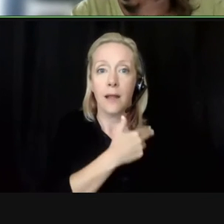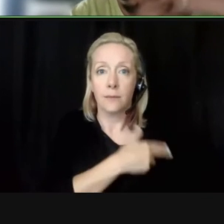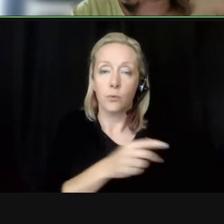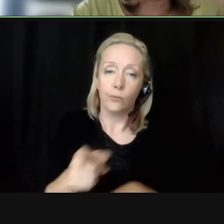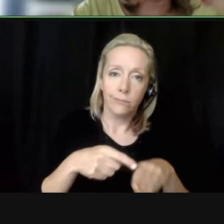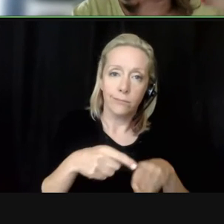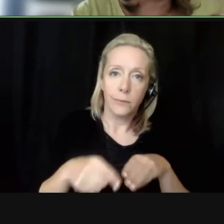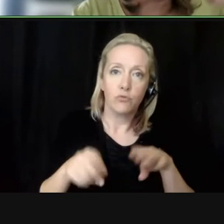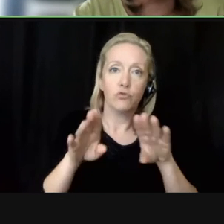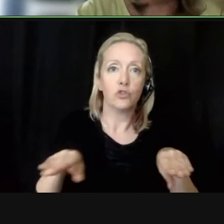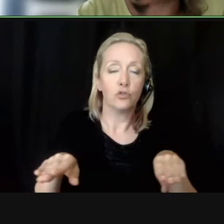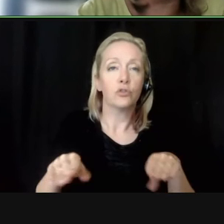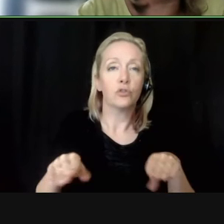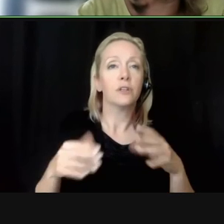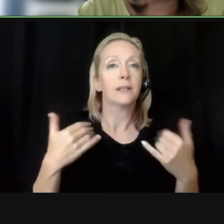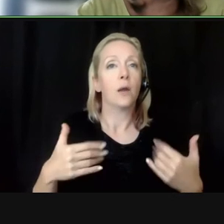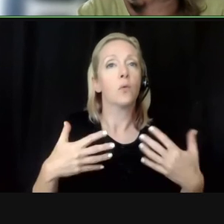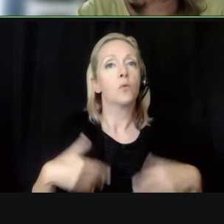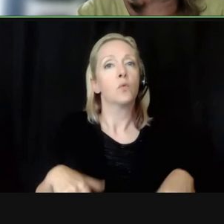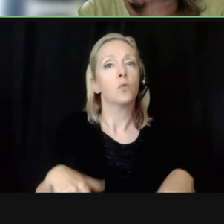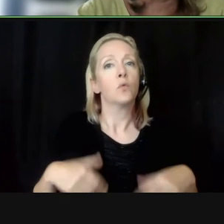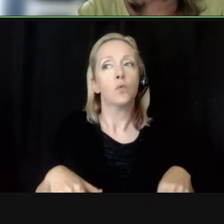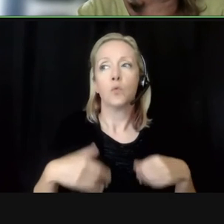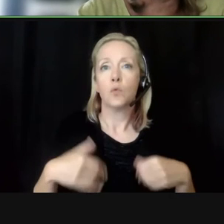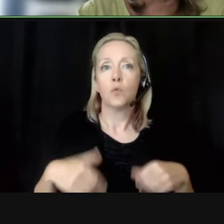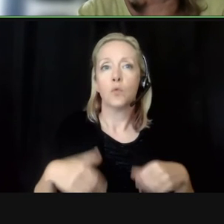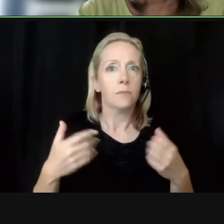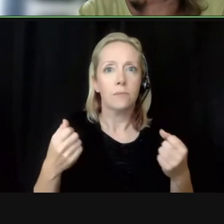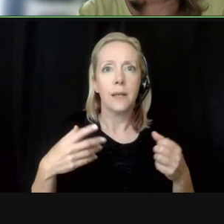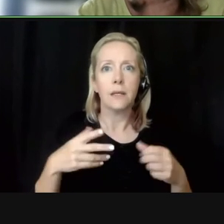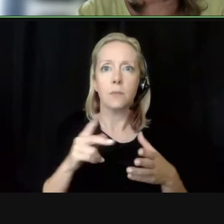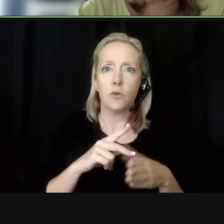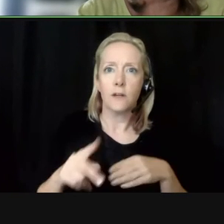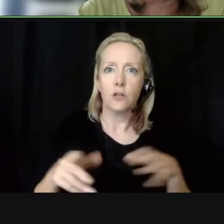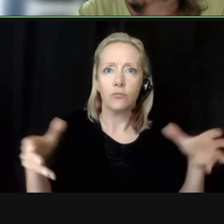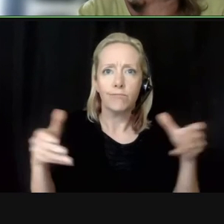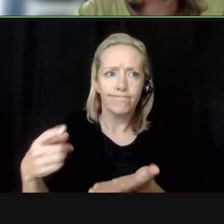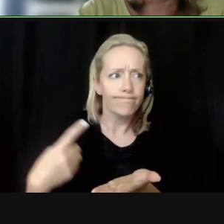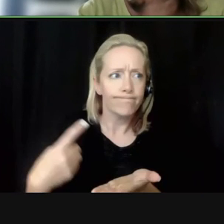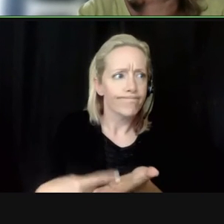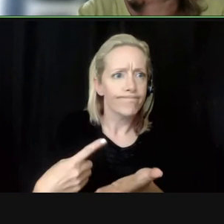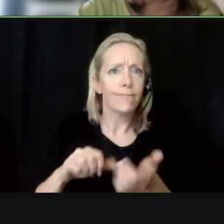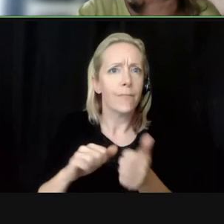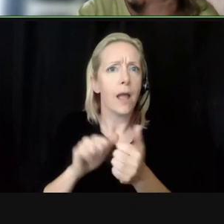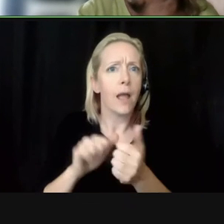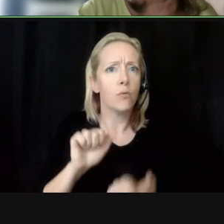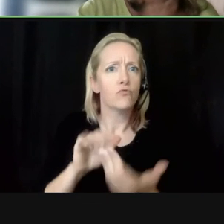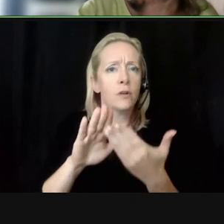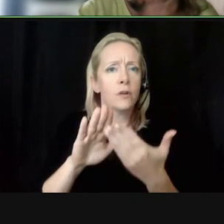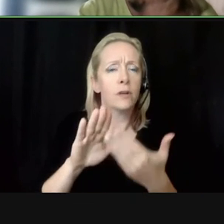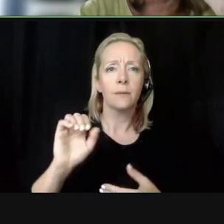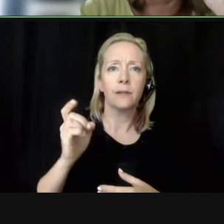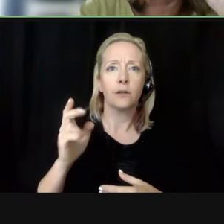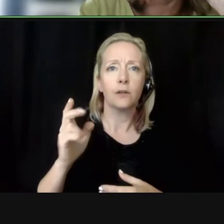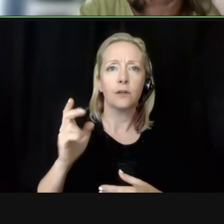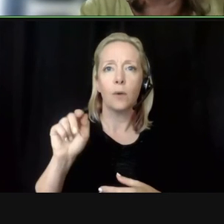is really coming up about how are we going to discuss this human sexuality with our